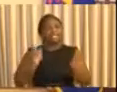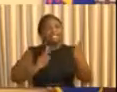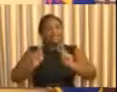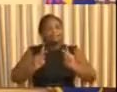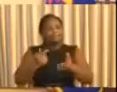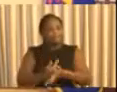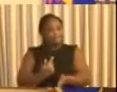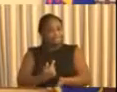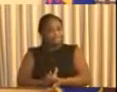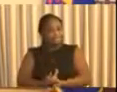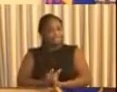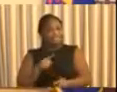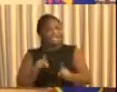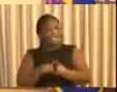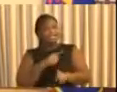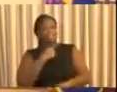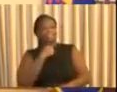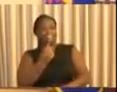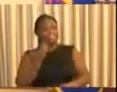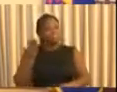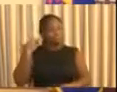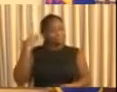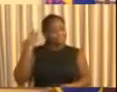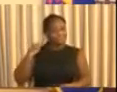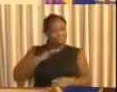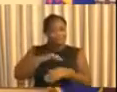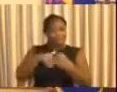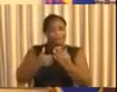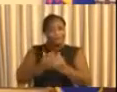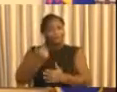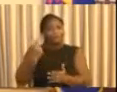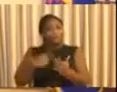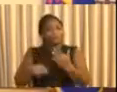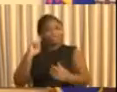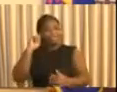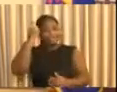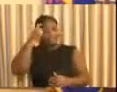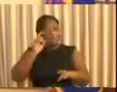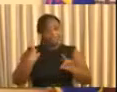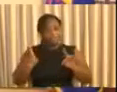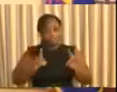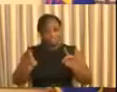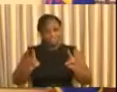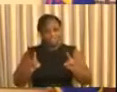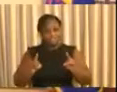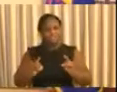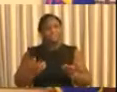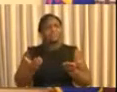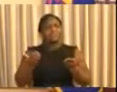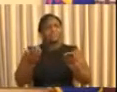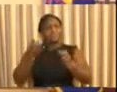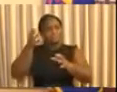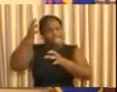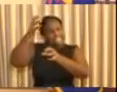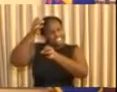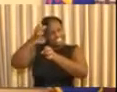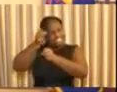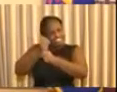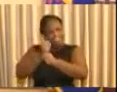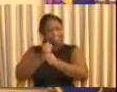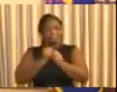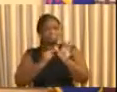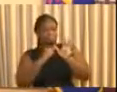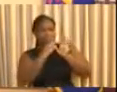Fellow Ghanaians, as I have said before, all the government is doing is intended to achieve five